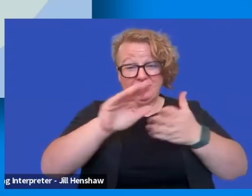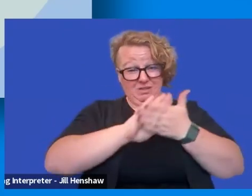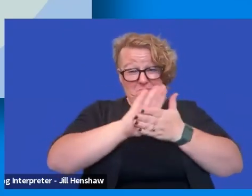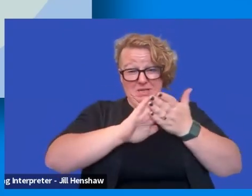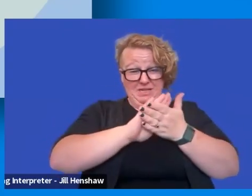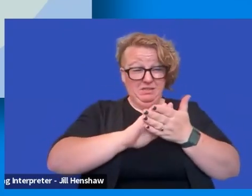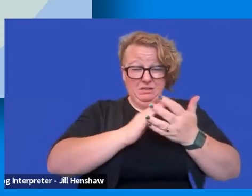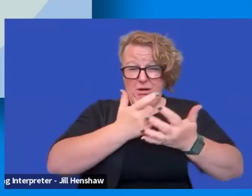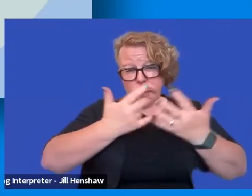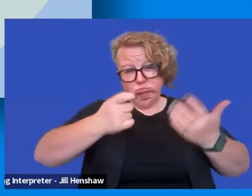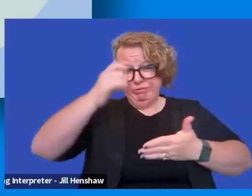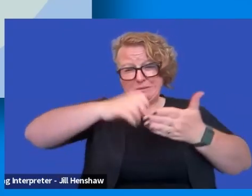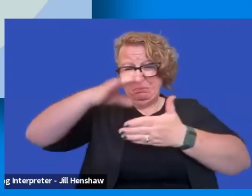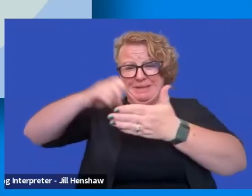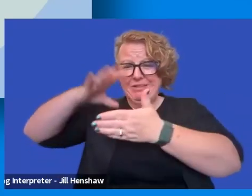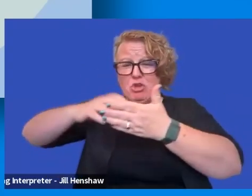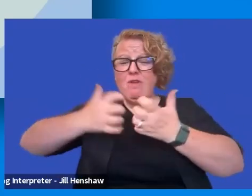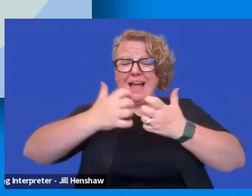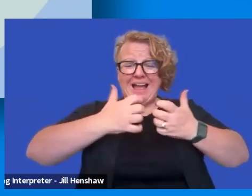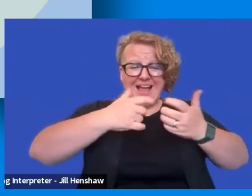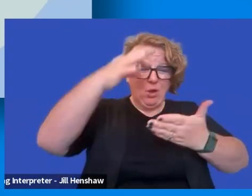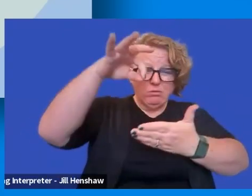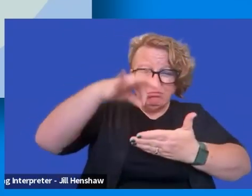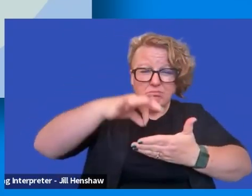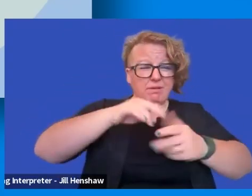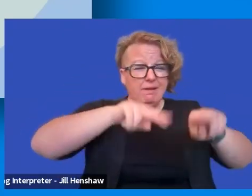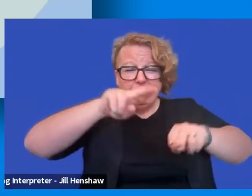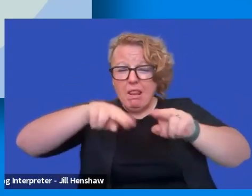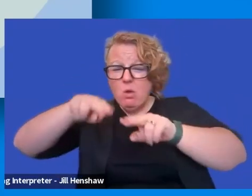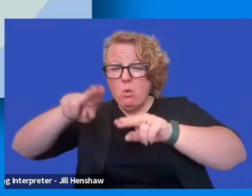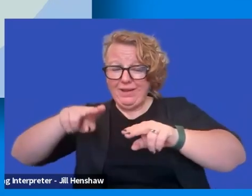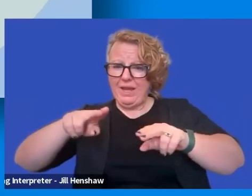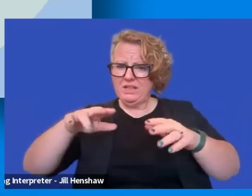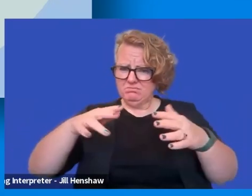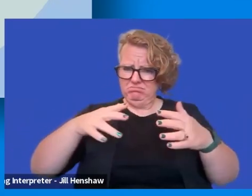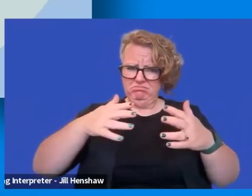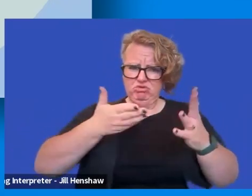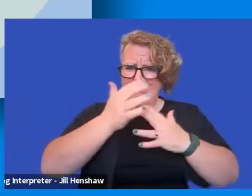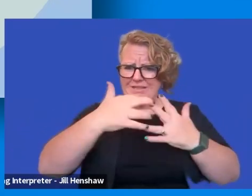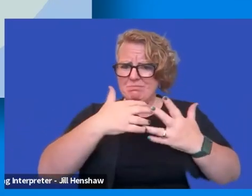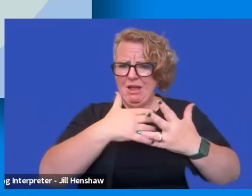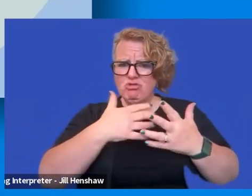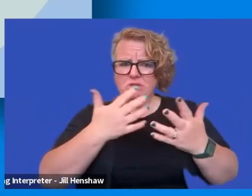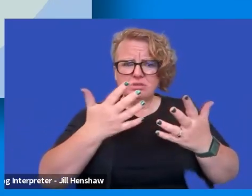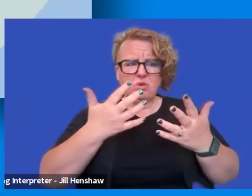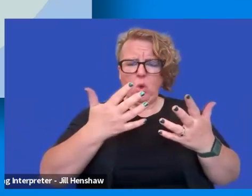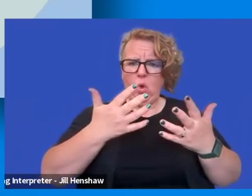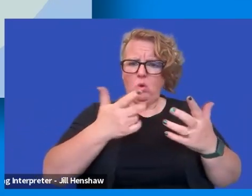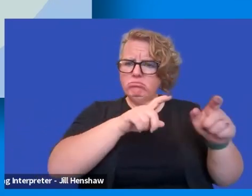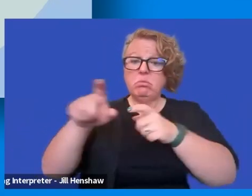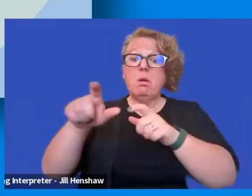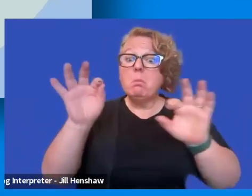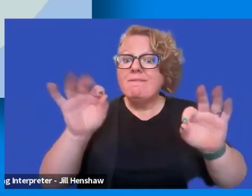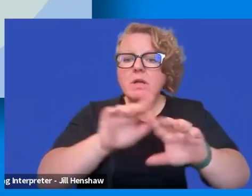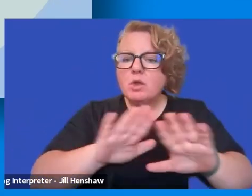lots of experience about how to grade and evaluate in ways which are transparent and consistent. Not necessarily perfect,